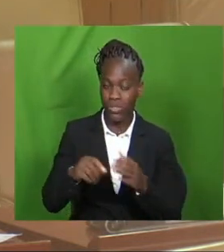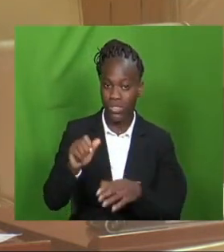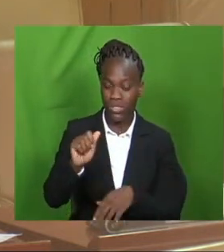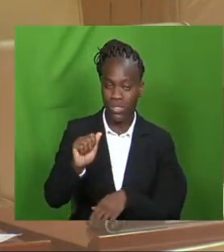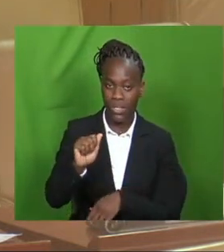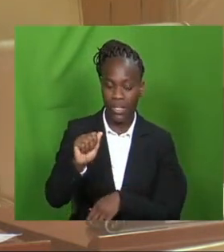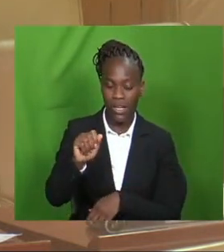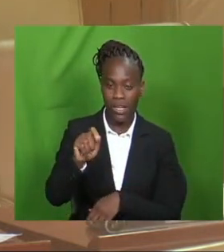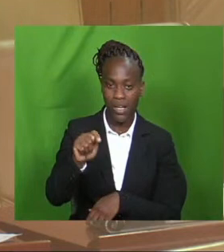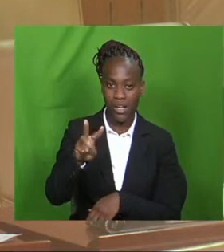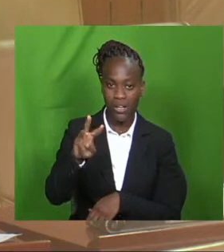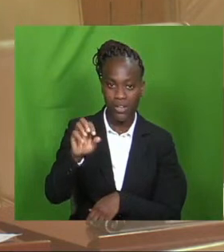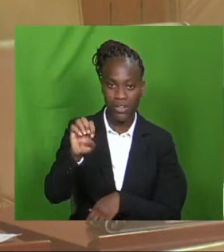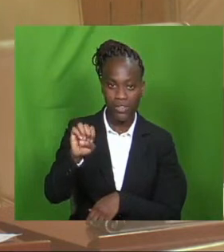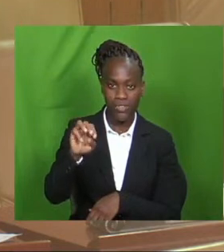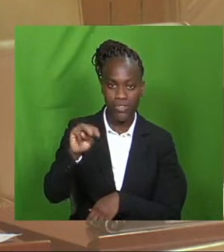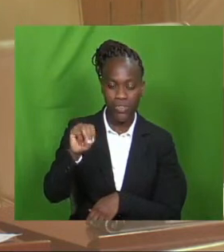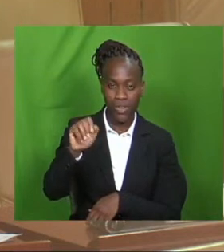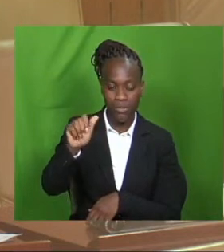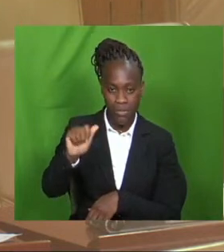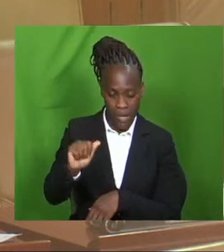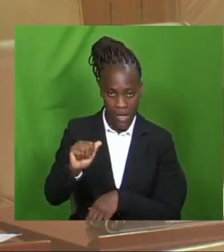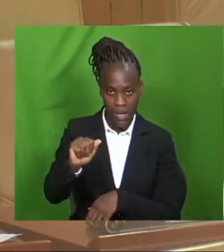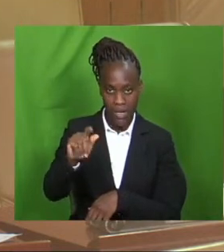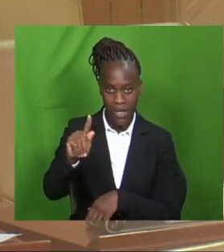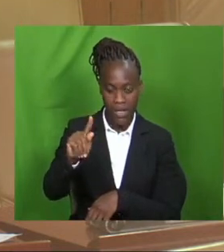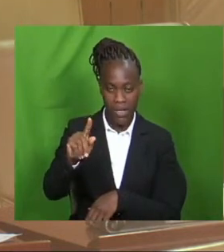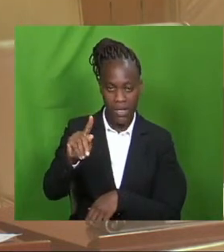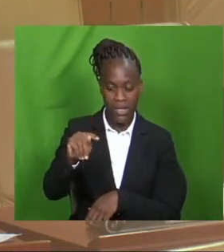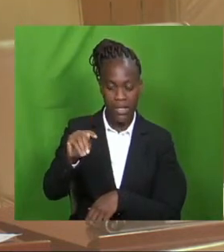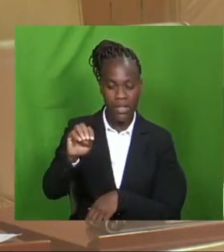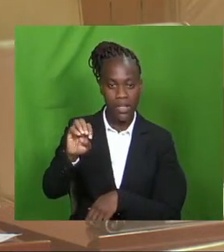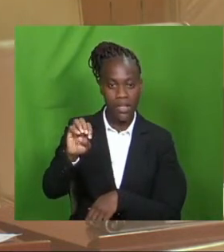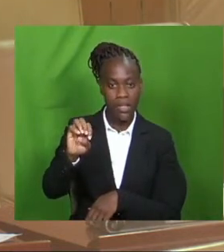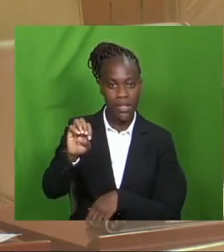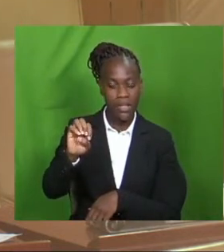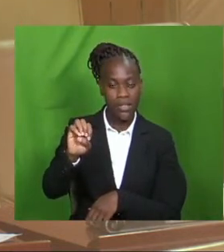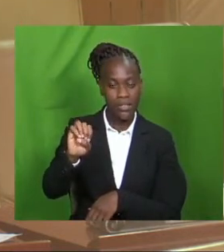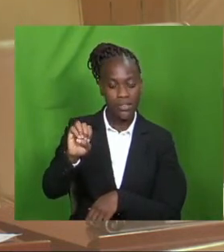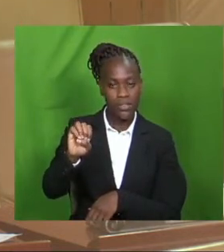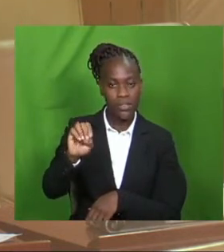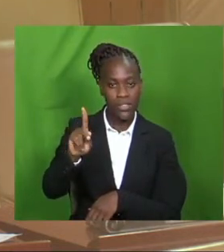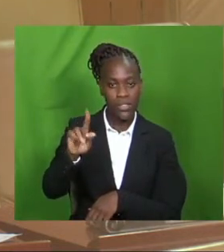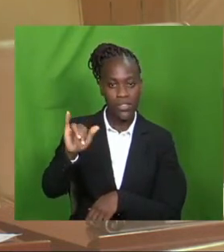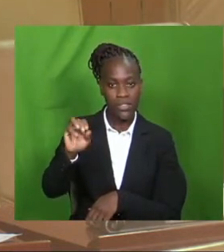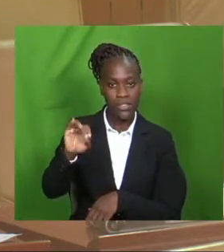not Atrena Techima. Atrema Techima.